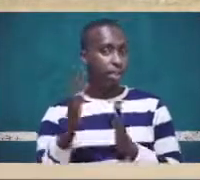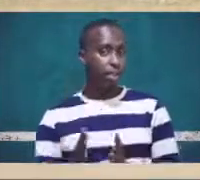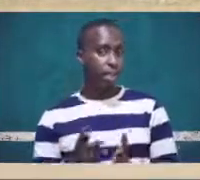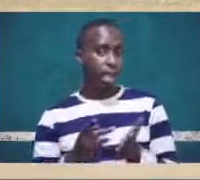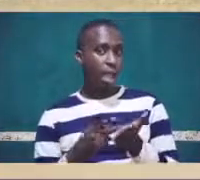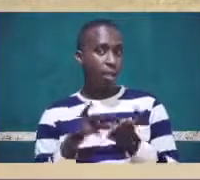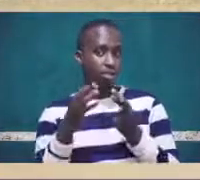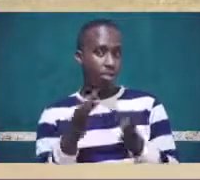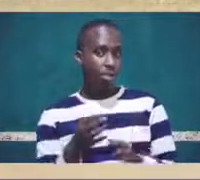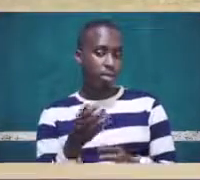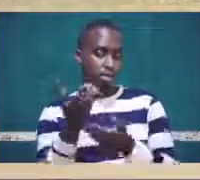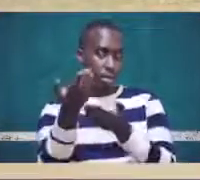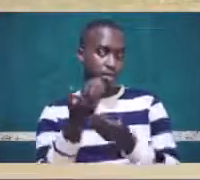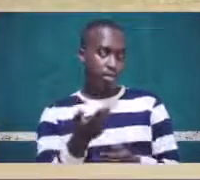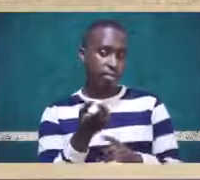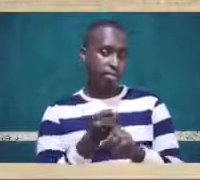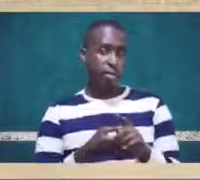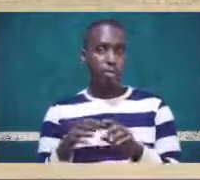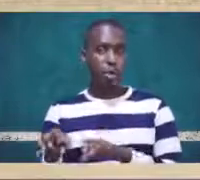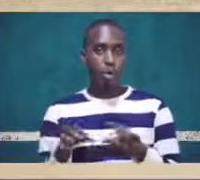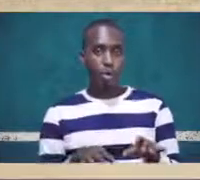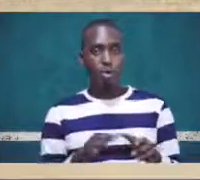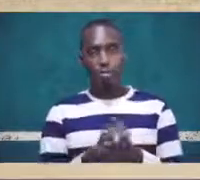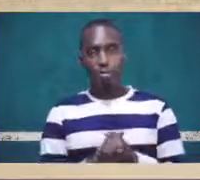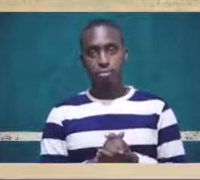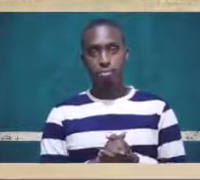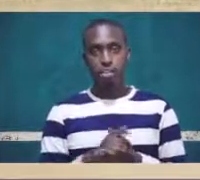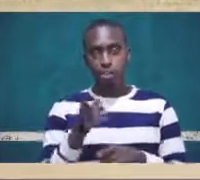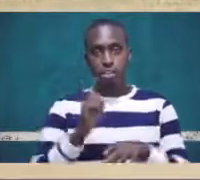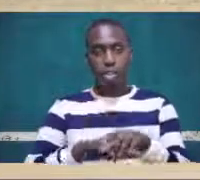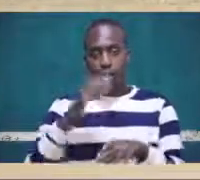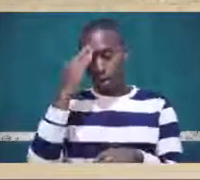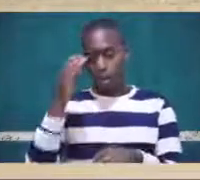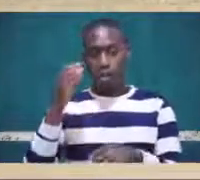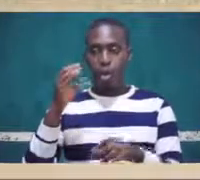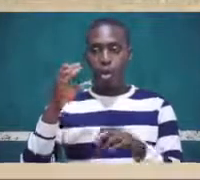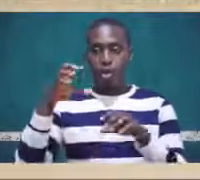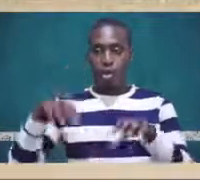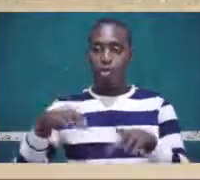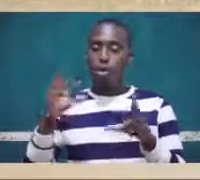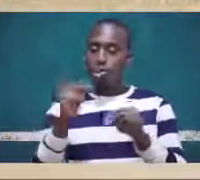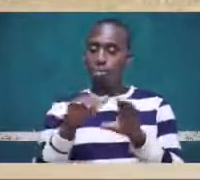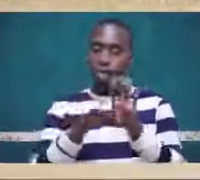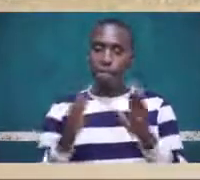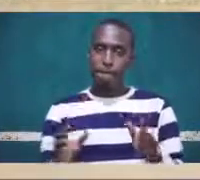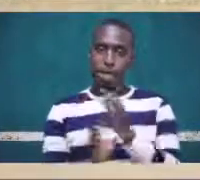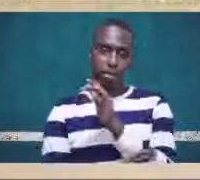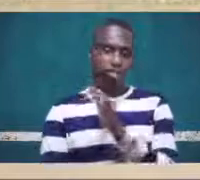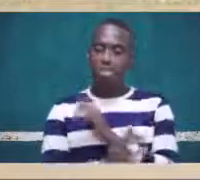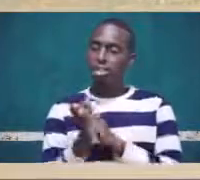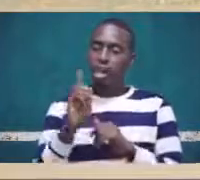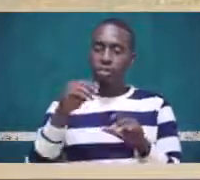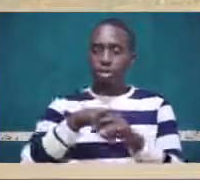also imports those goods from Congo, because Congo is a non-member country, is not part of East